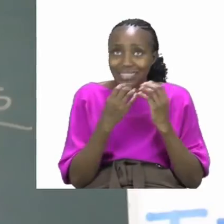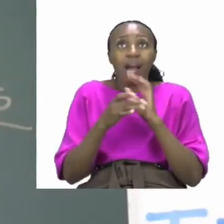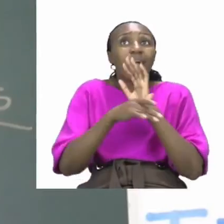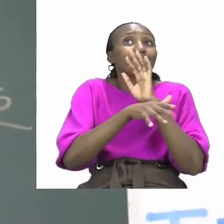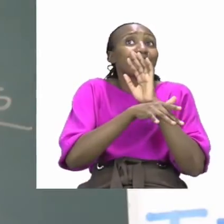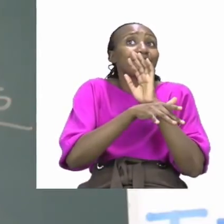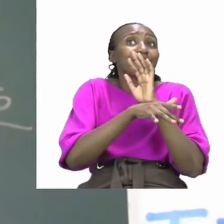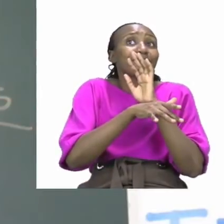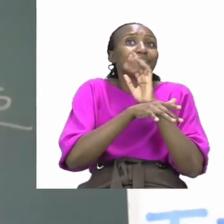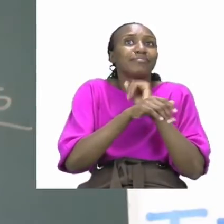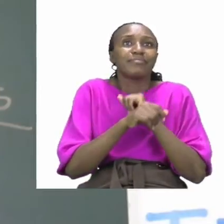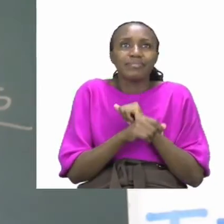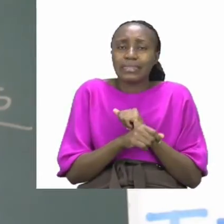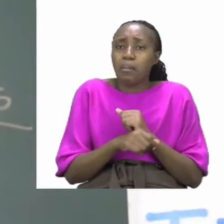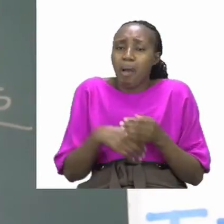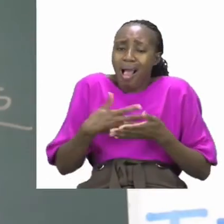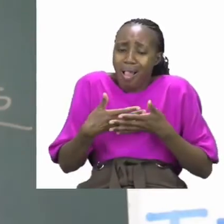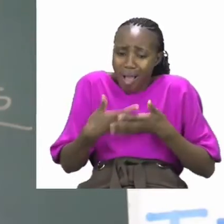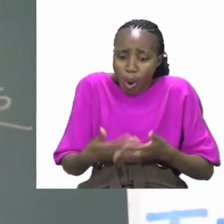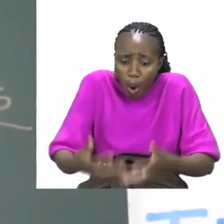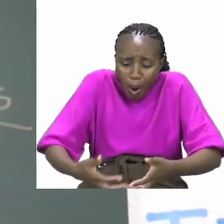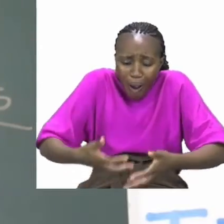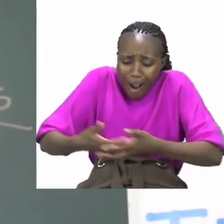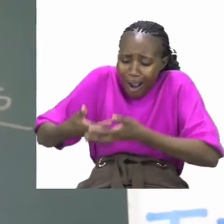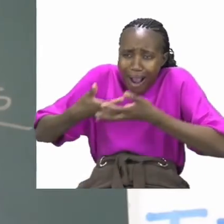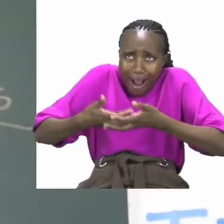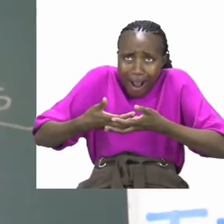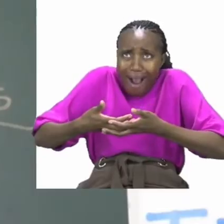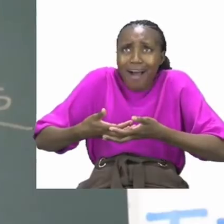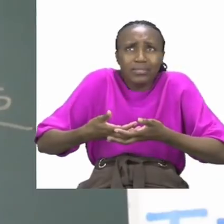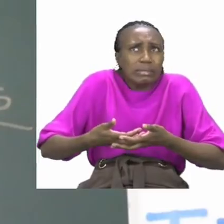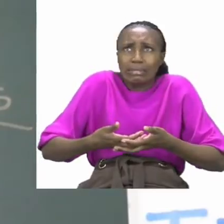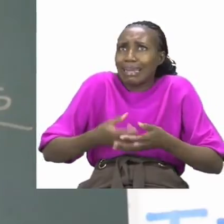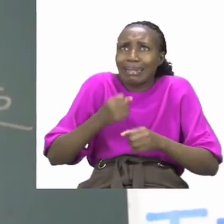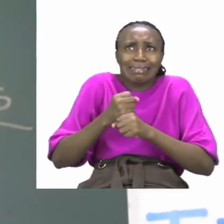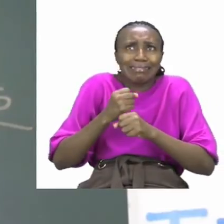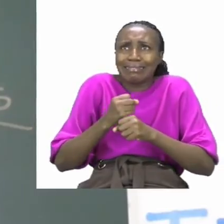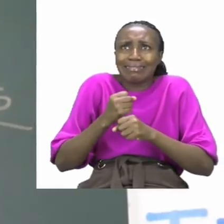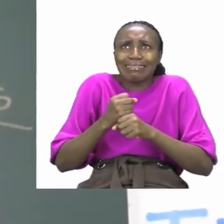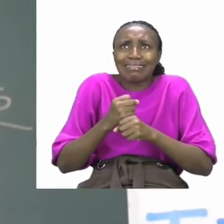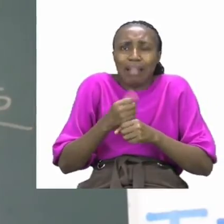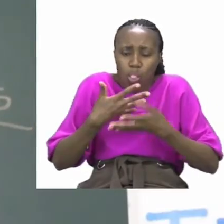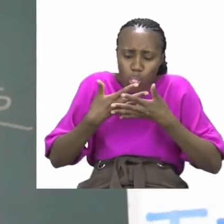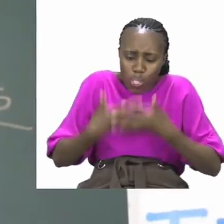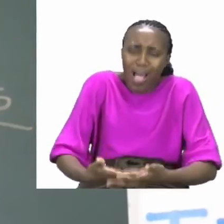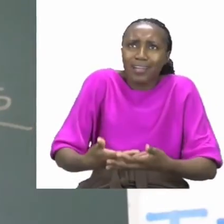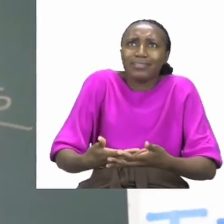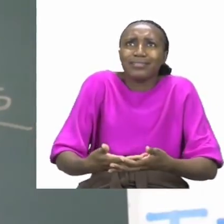fruit. And it's quite heavy. I can't imagine putting it in a pot so it can boil.